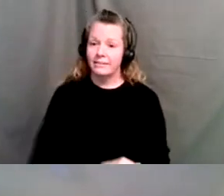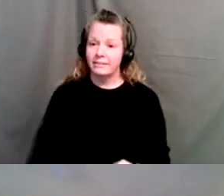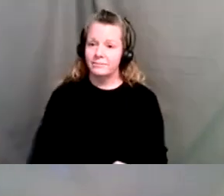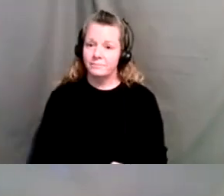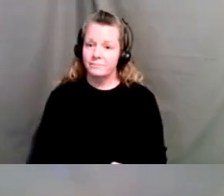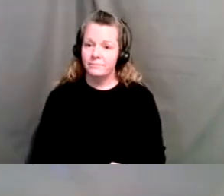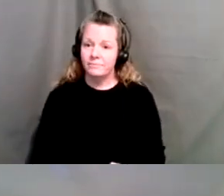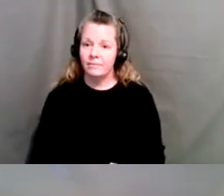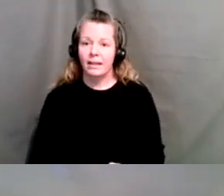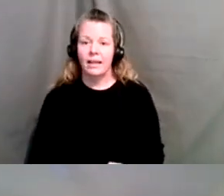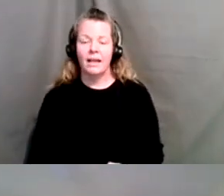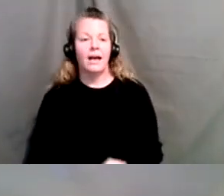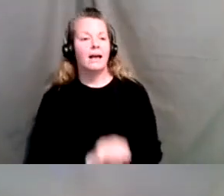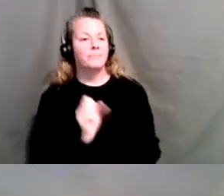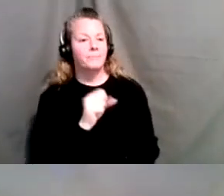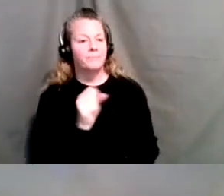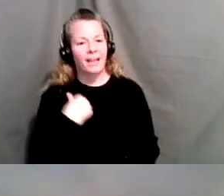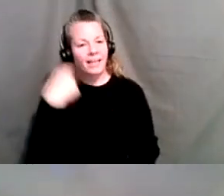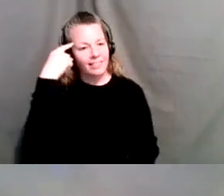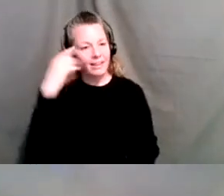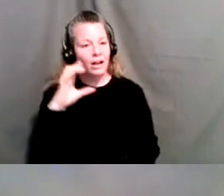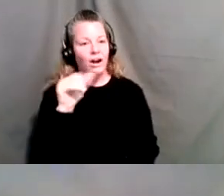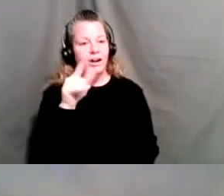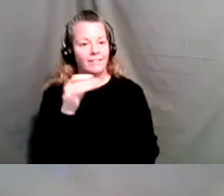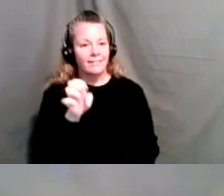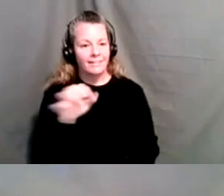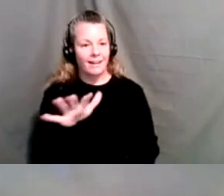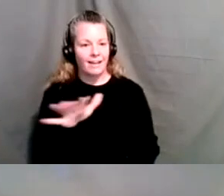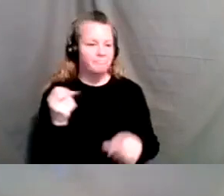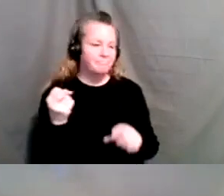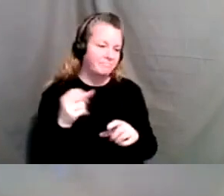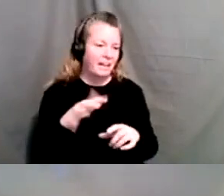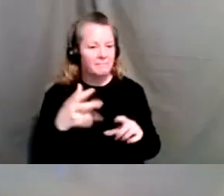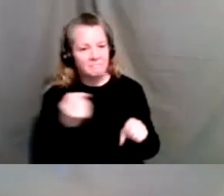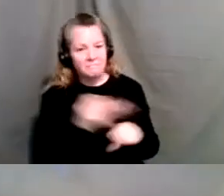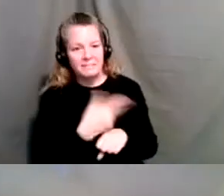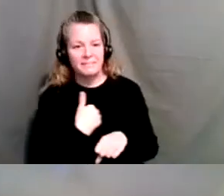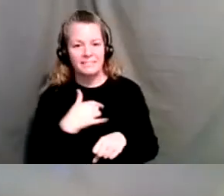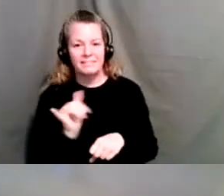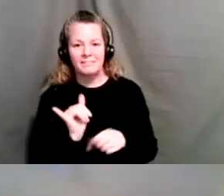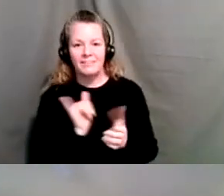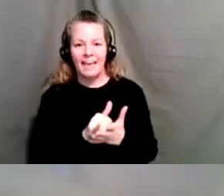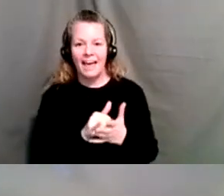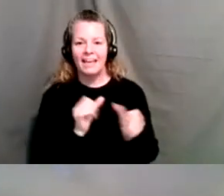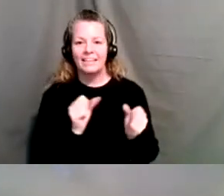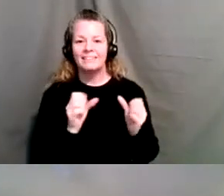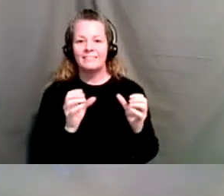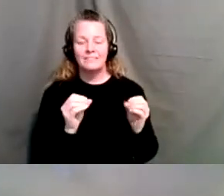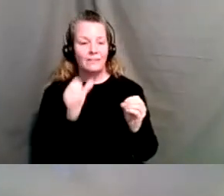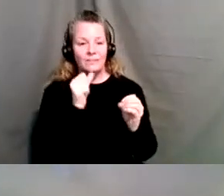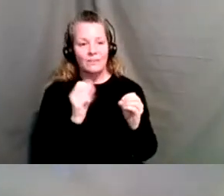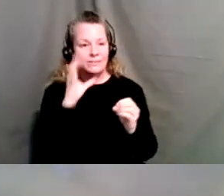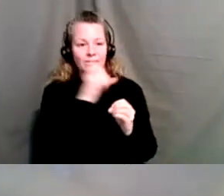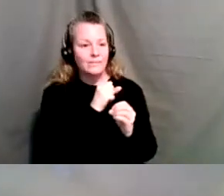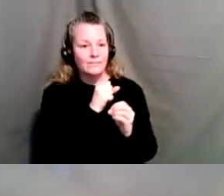I think Carlene kind of beat me to it with the don't assume that the default is